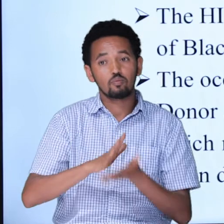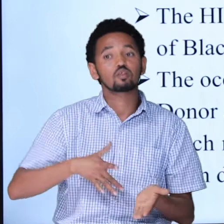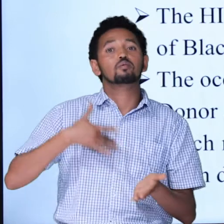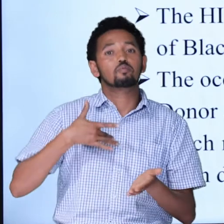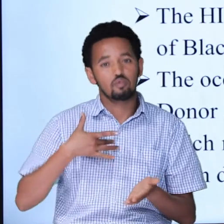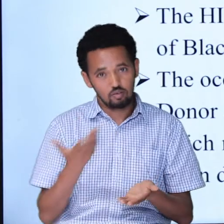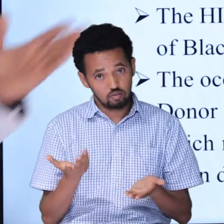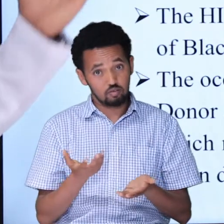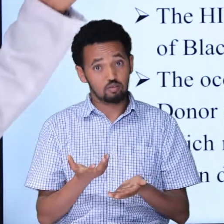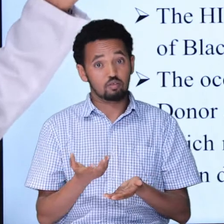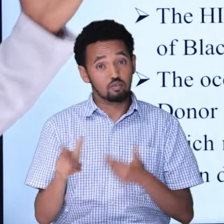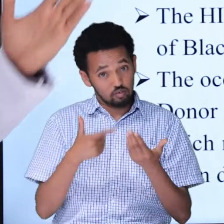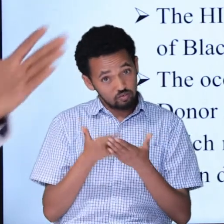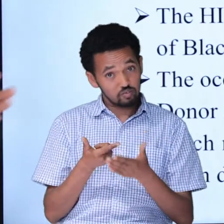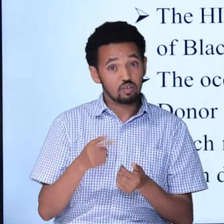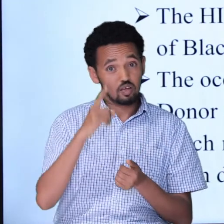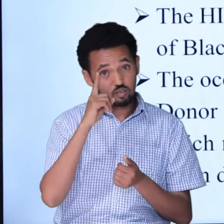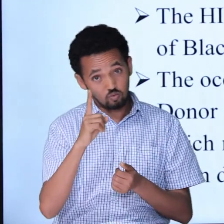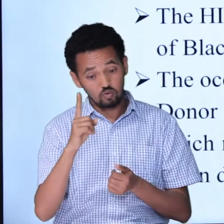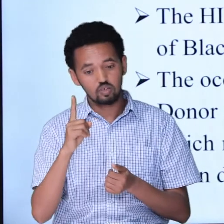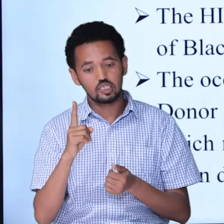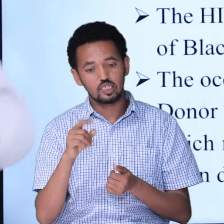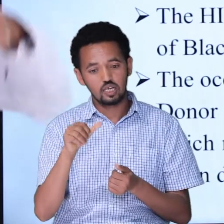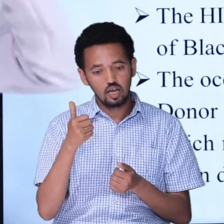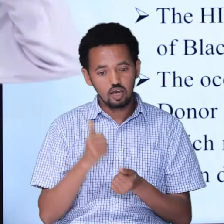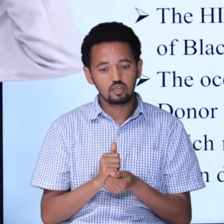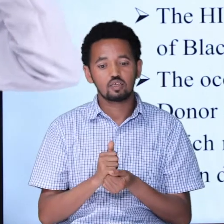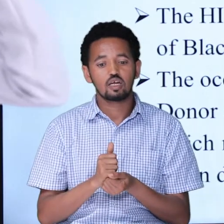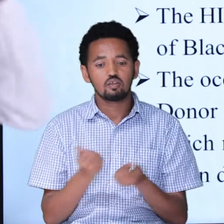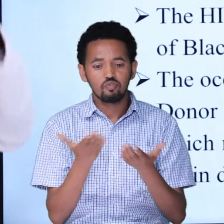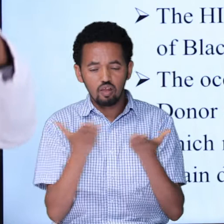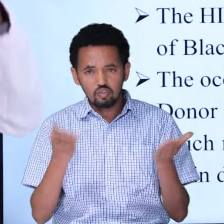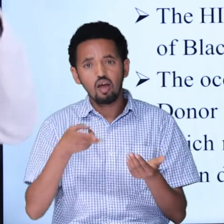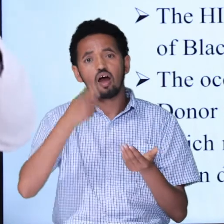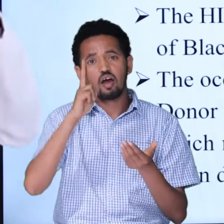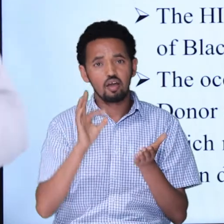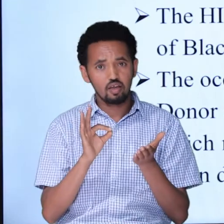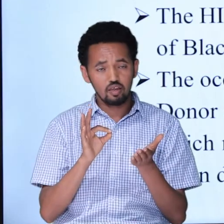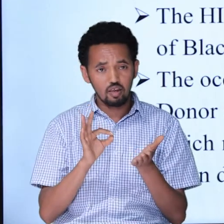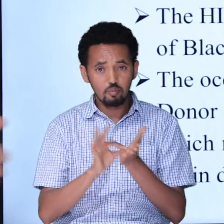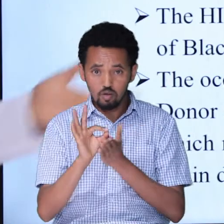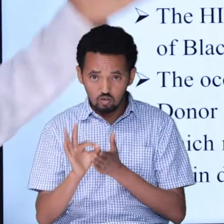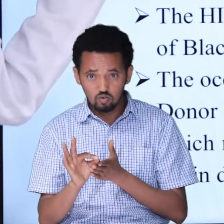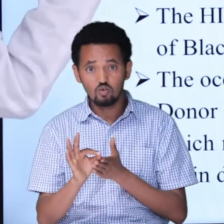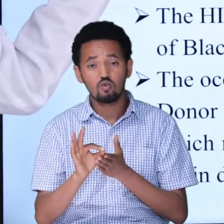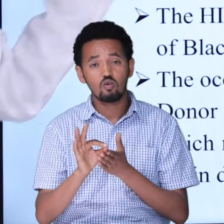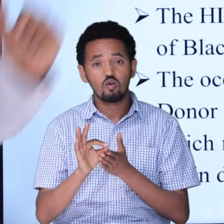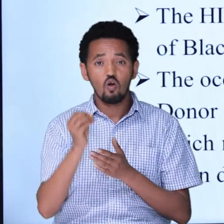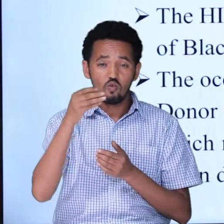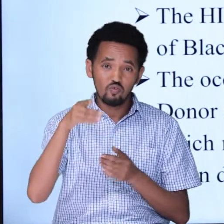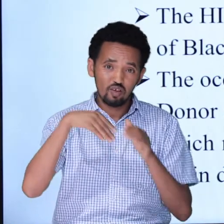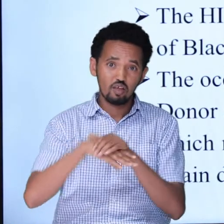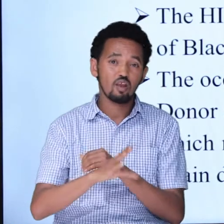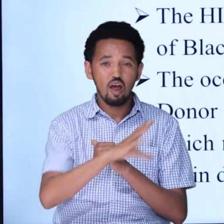day. The other one, unemployment. There is high number of adults in Africa, but there is no